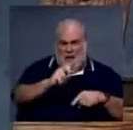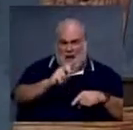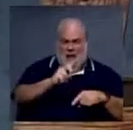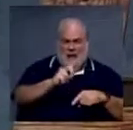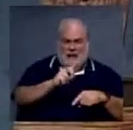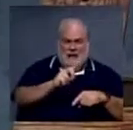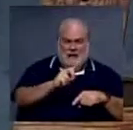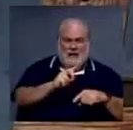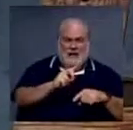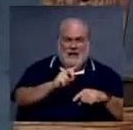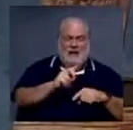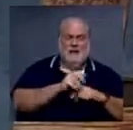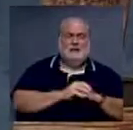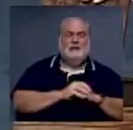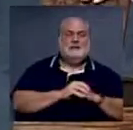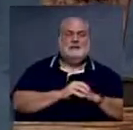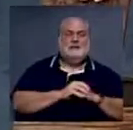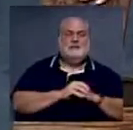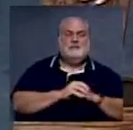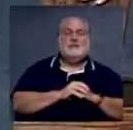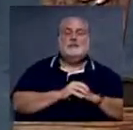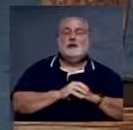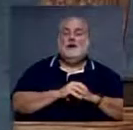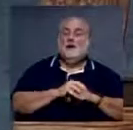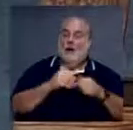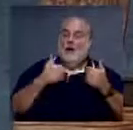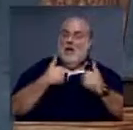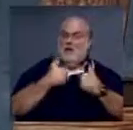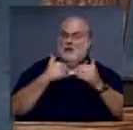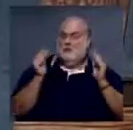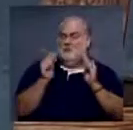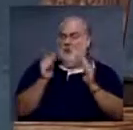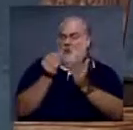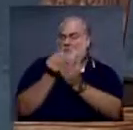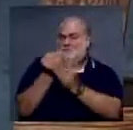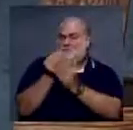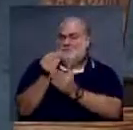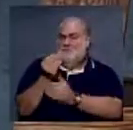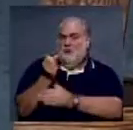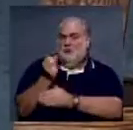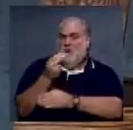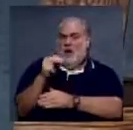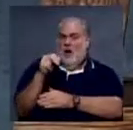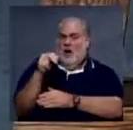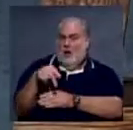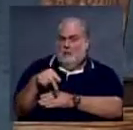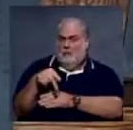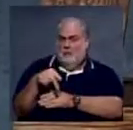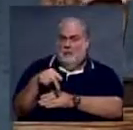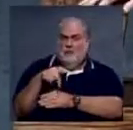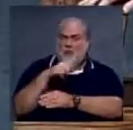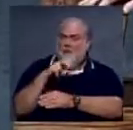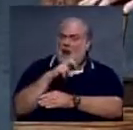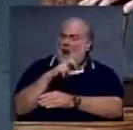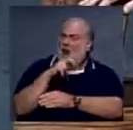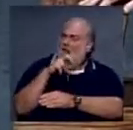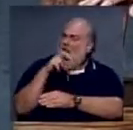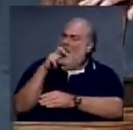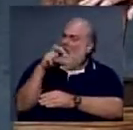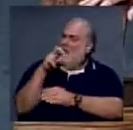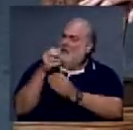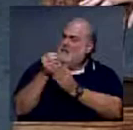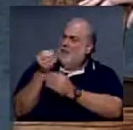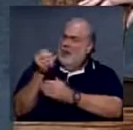also going to have a little bit of a retail for some dog food, so people in the community can come down to us and they don't have to travel across town to pick up their dog